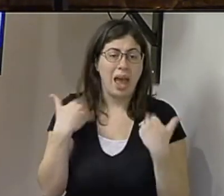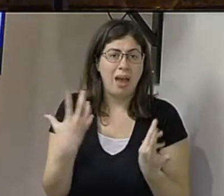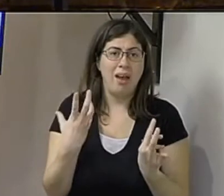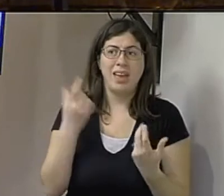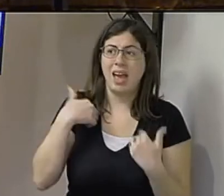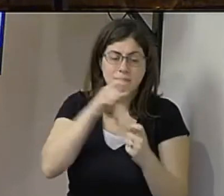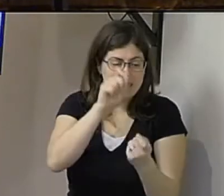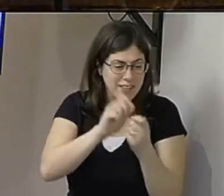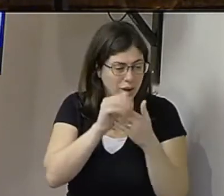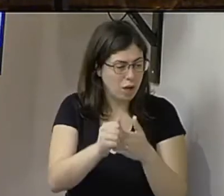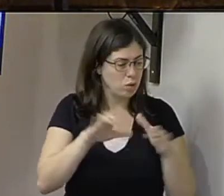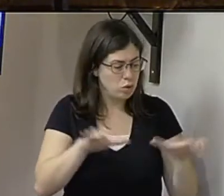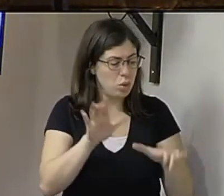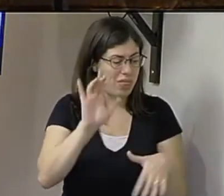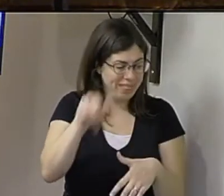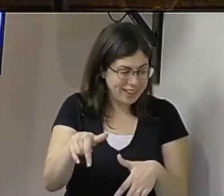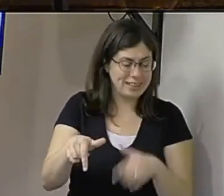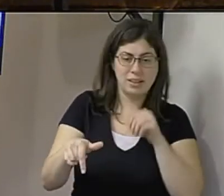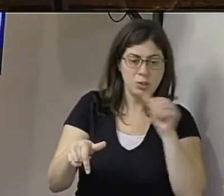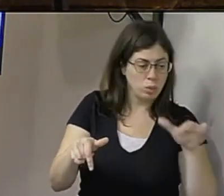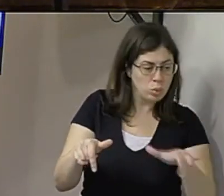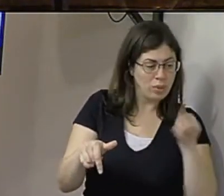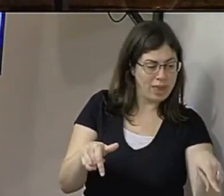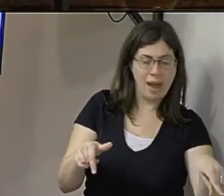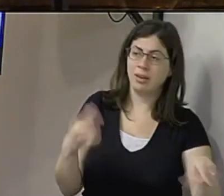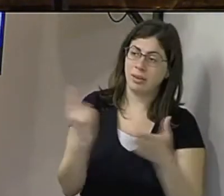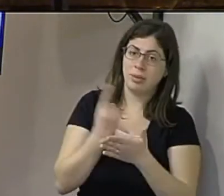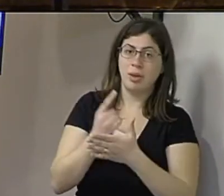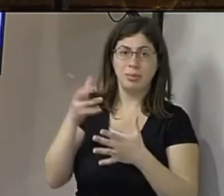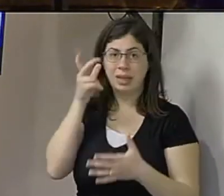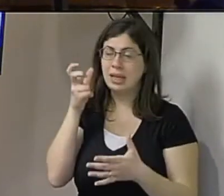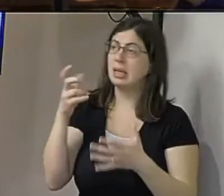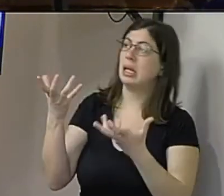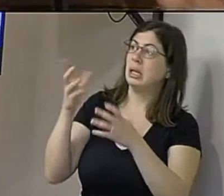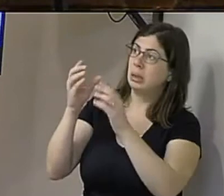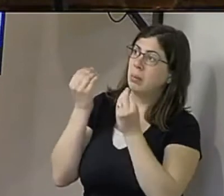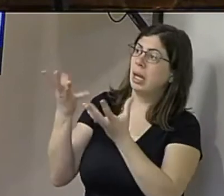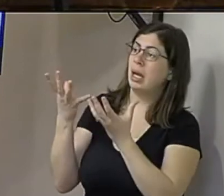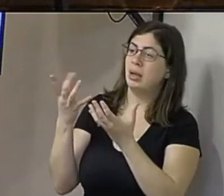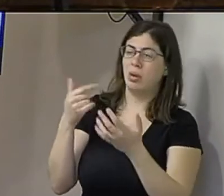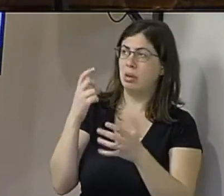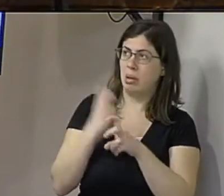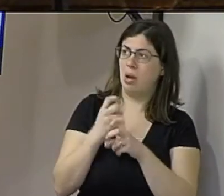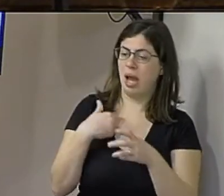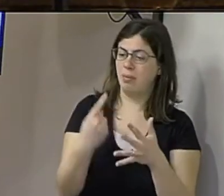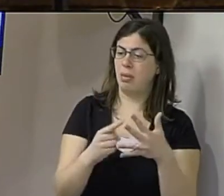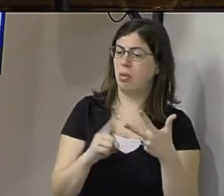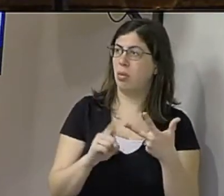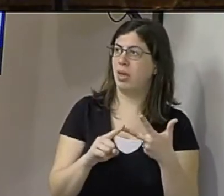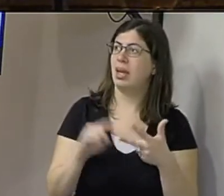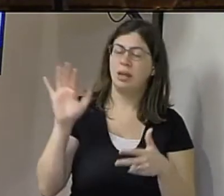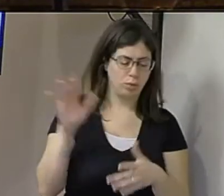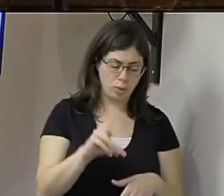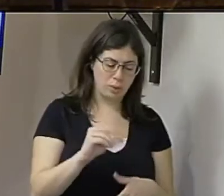specific guidance and he says, do this and don't do that. And sometimes we don't listen to him and we say, Lord, this is really hard, so I'm going to do this third thing instead. And he gives us grace and he brings